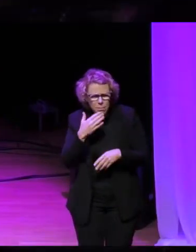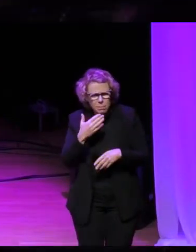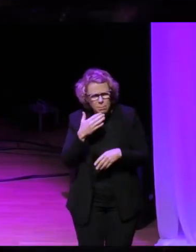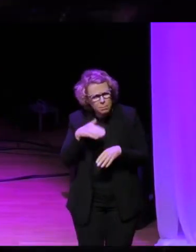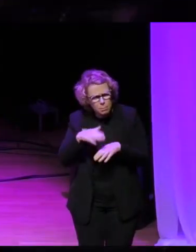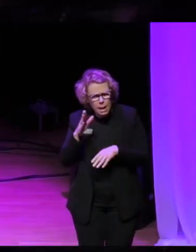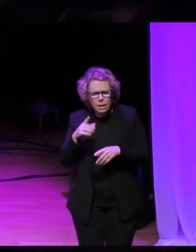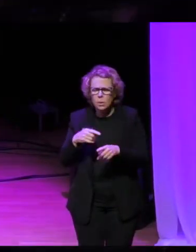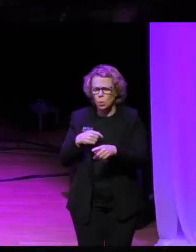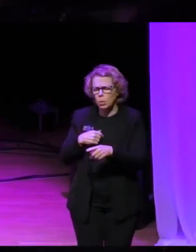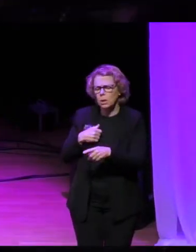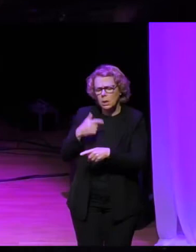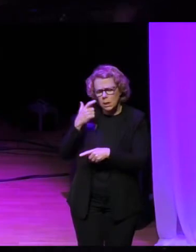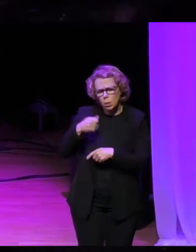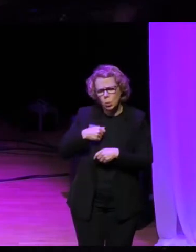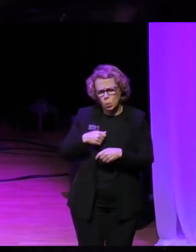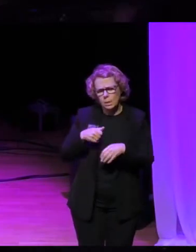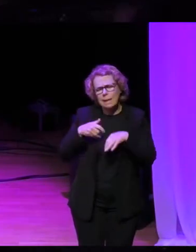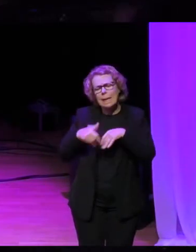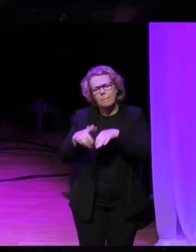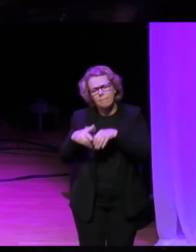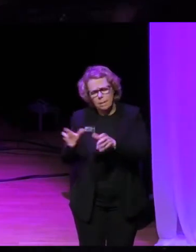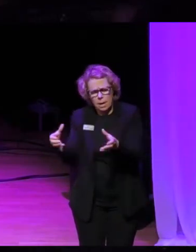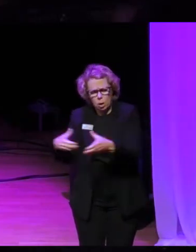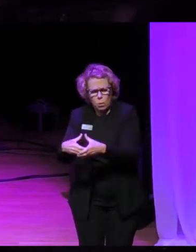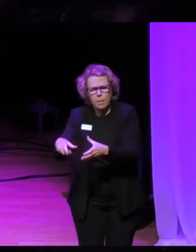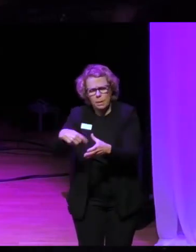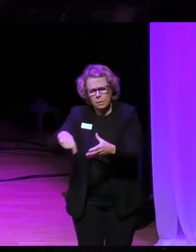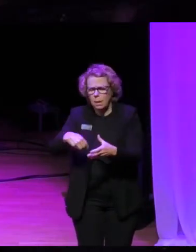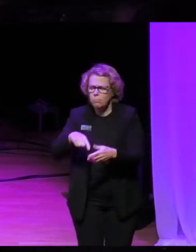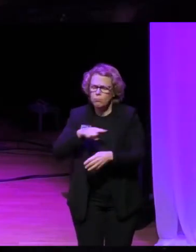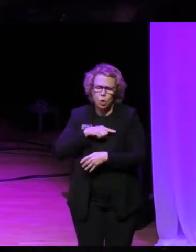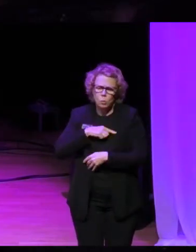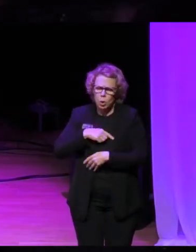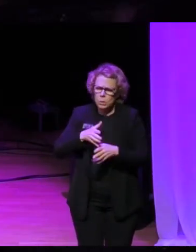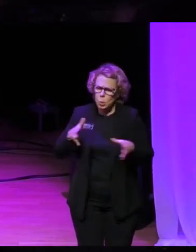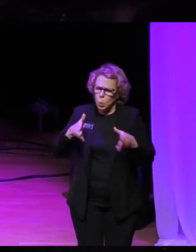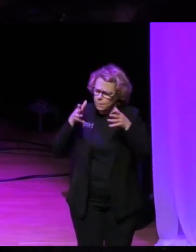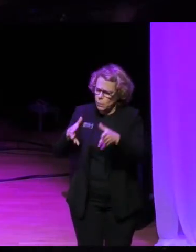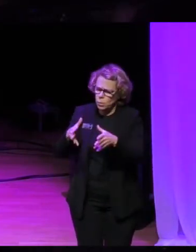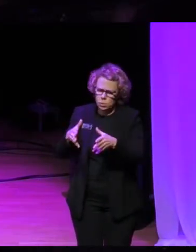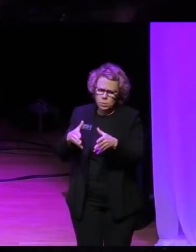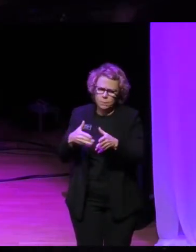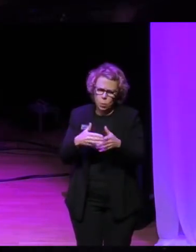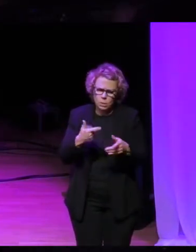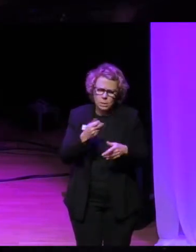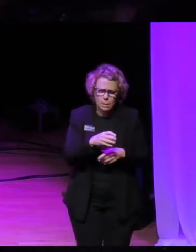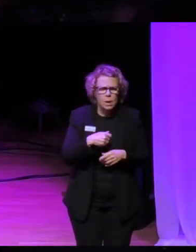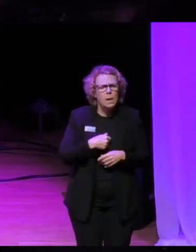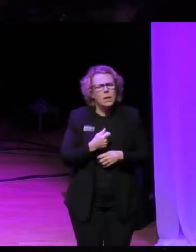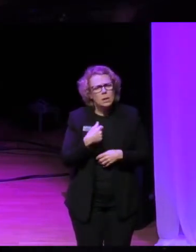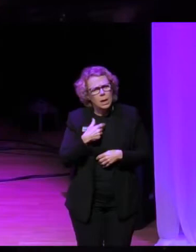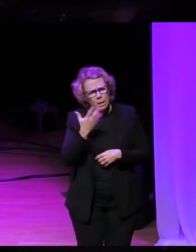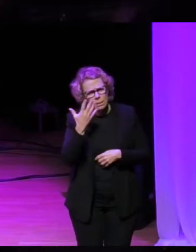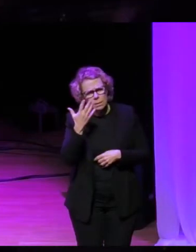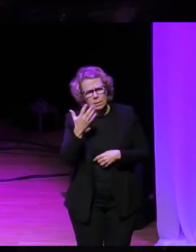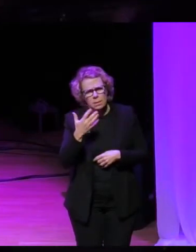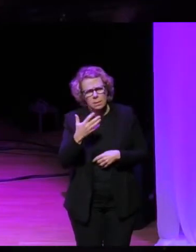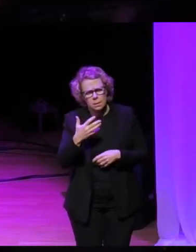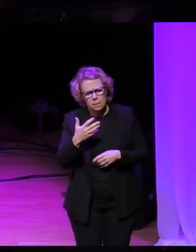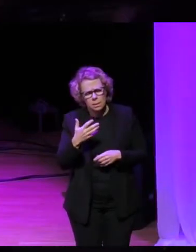the immigrant community has been a very large focus of the administration. And I'll give an example, a couple of other examples of policies